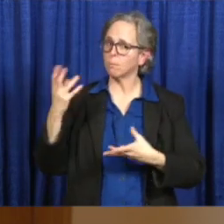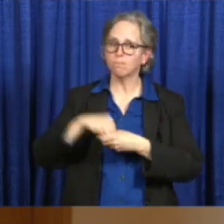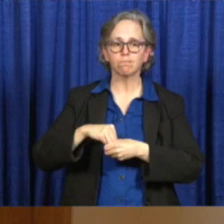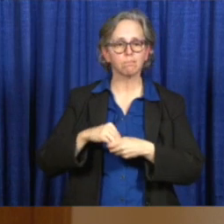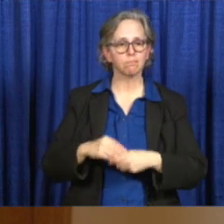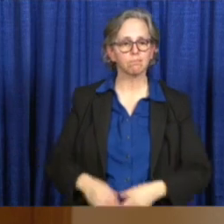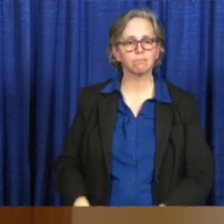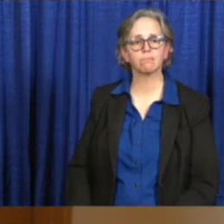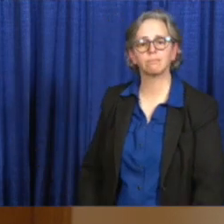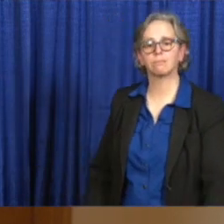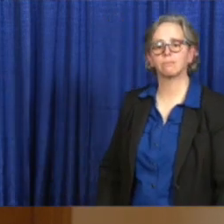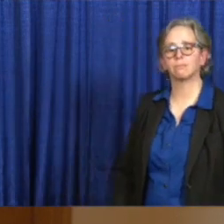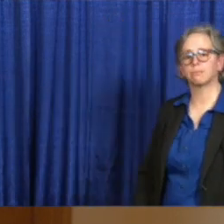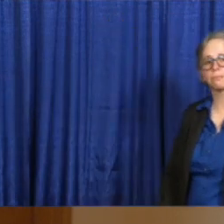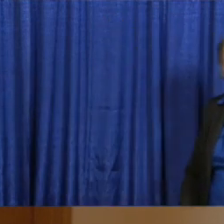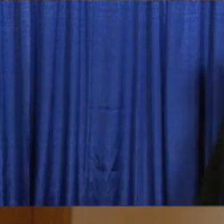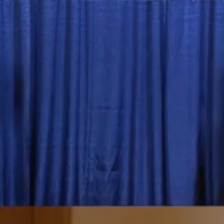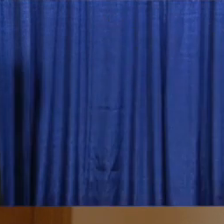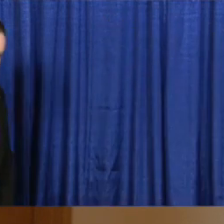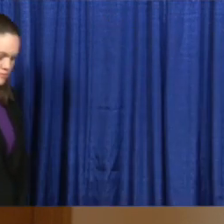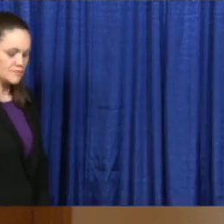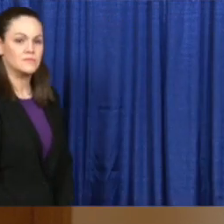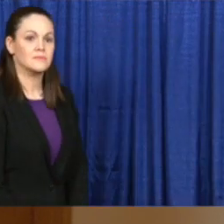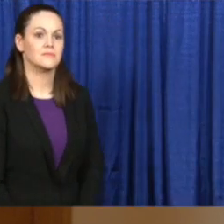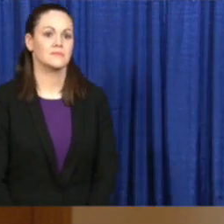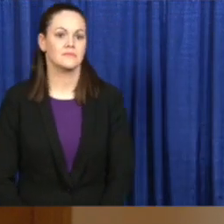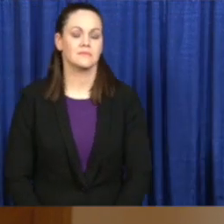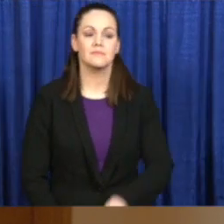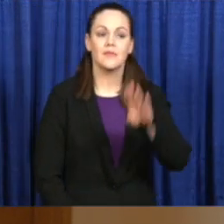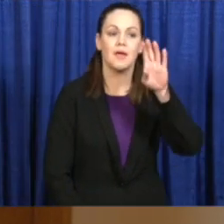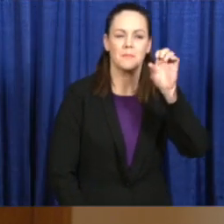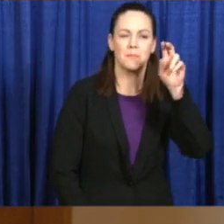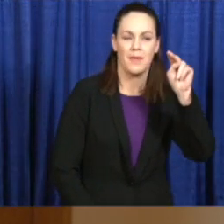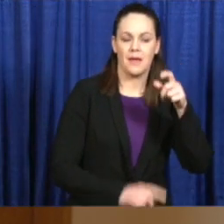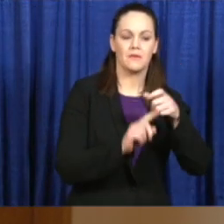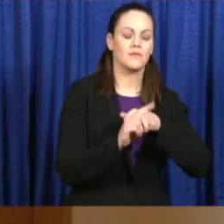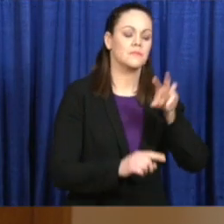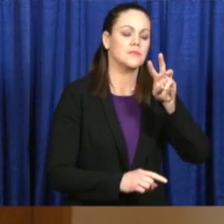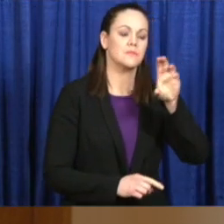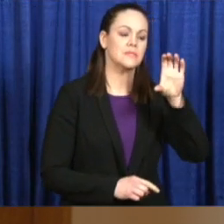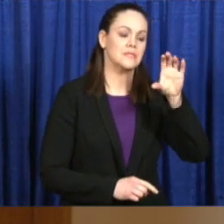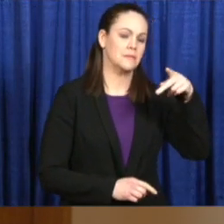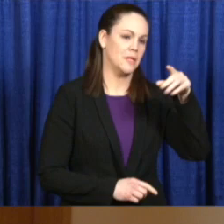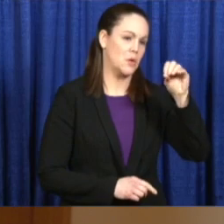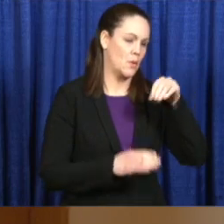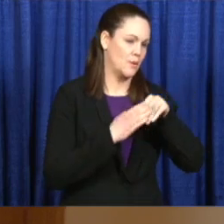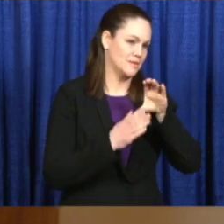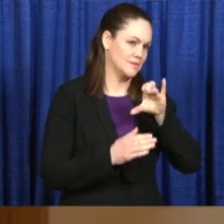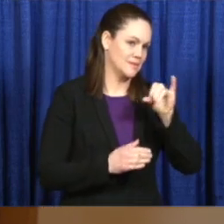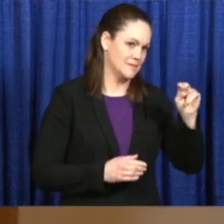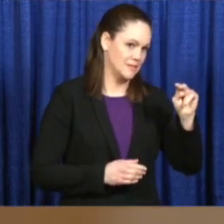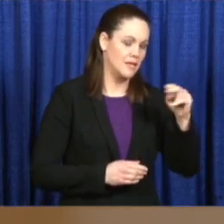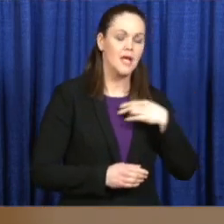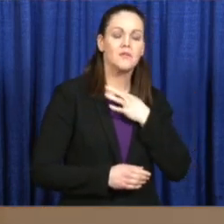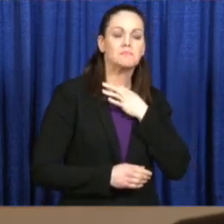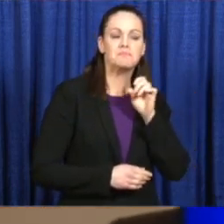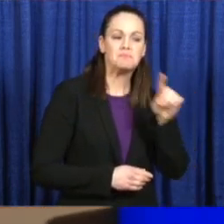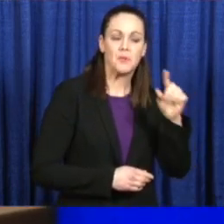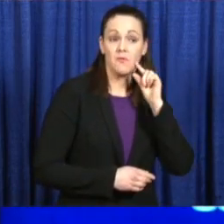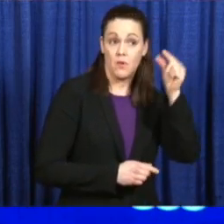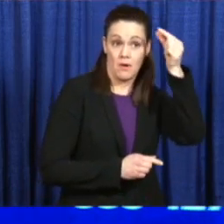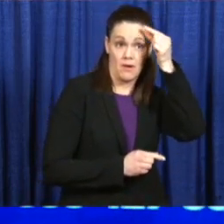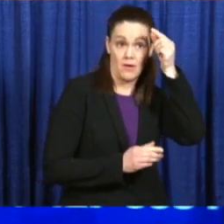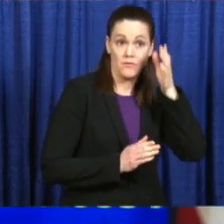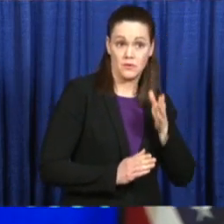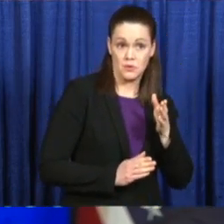Good afternoon. I'm Ben Schwartz from WCPO in Cincinnati. I have a question for Governor DeWine.